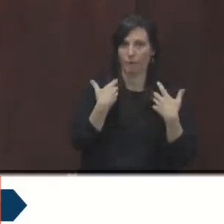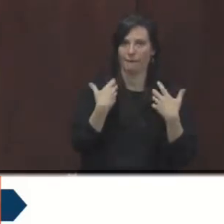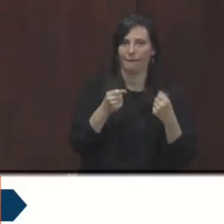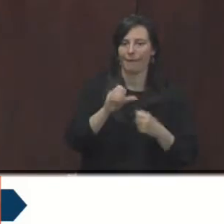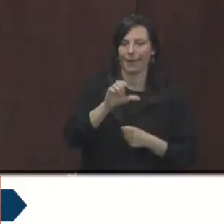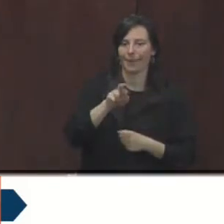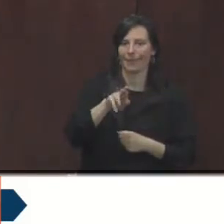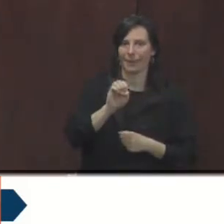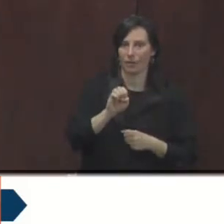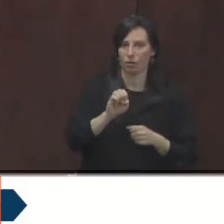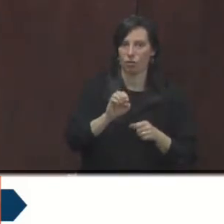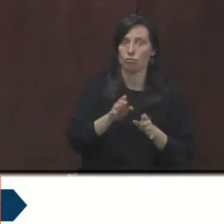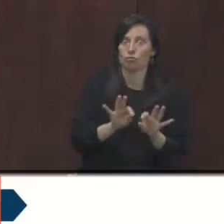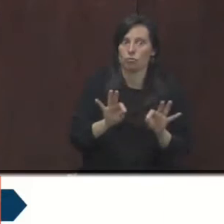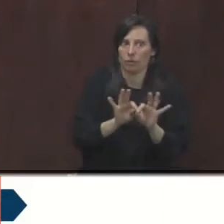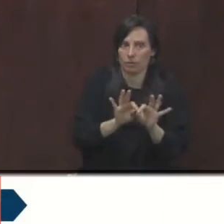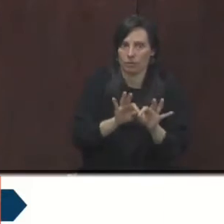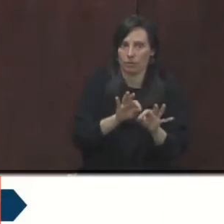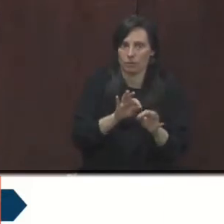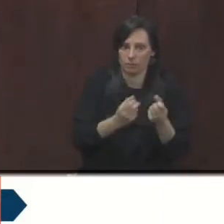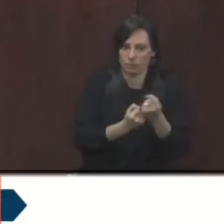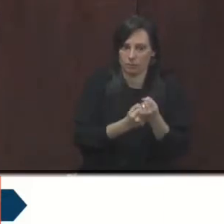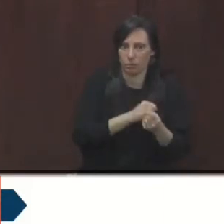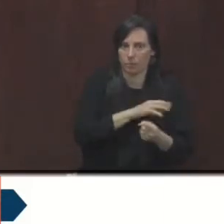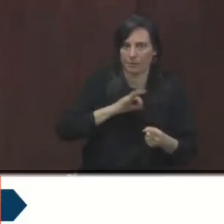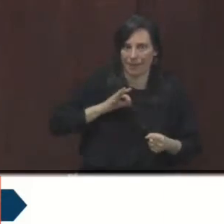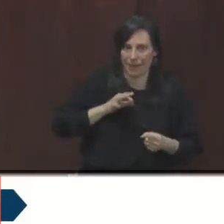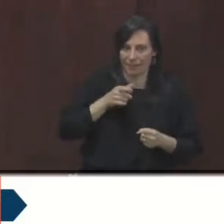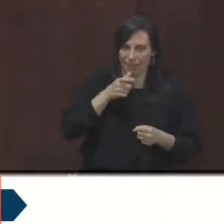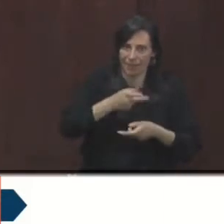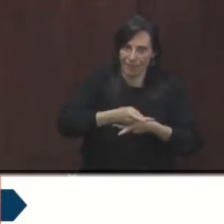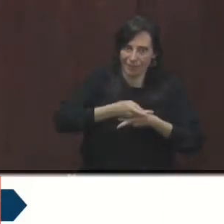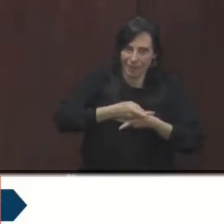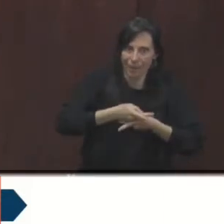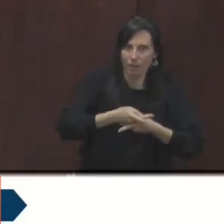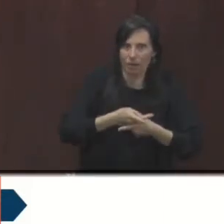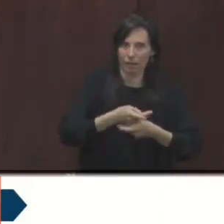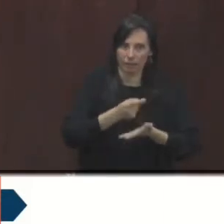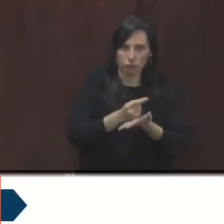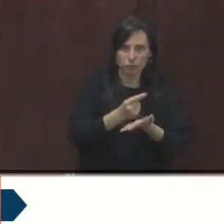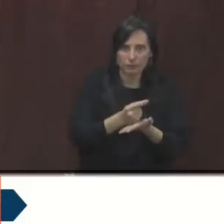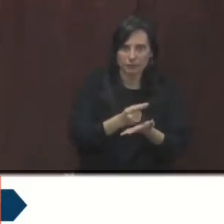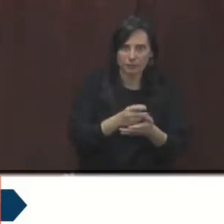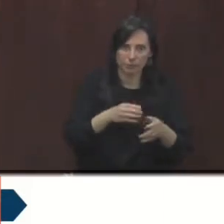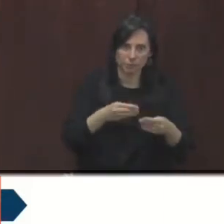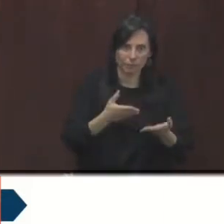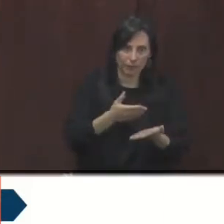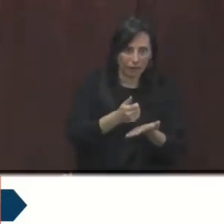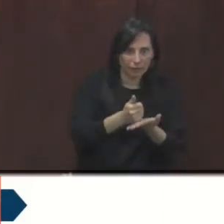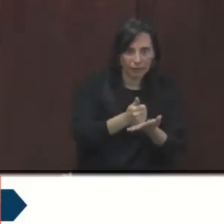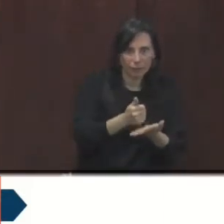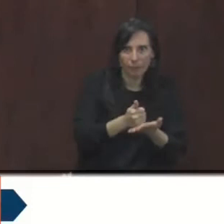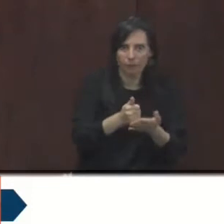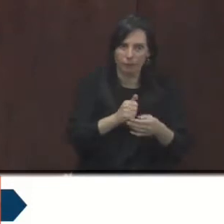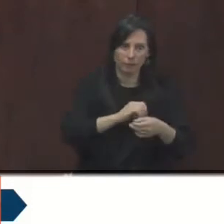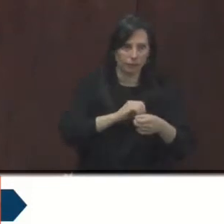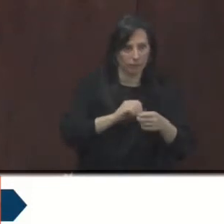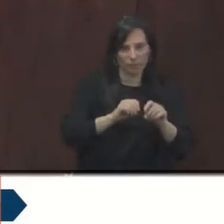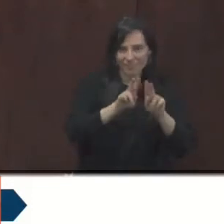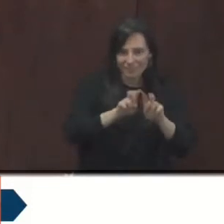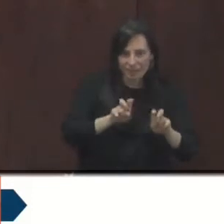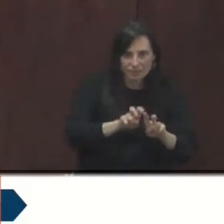or support staff that are caring for, treating, assessing, evaluating, doing procedures on